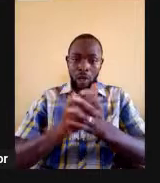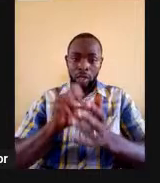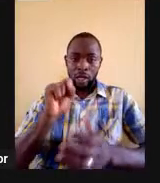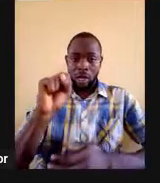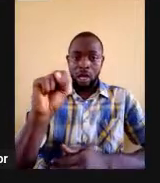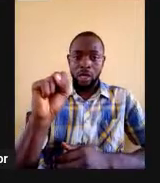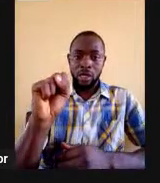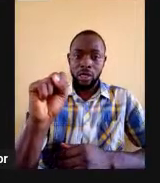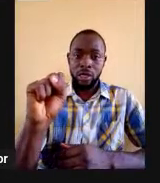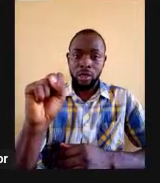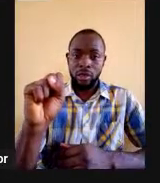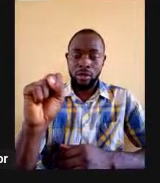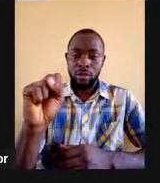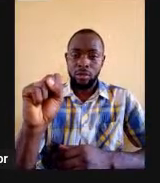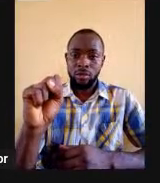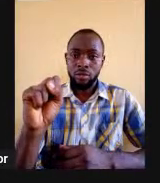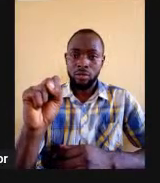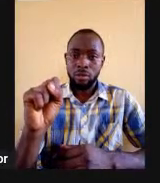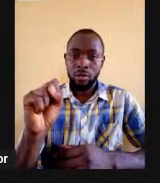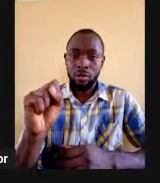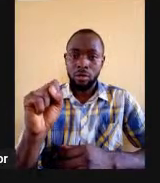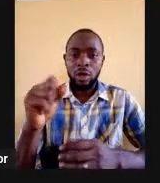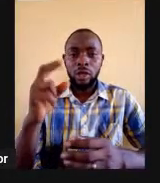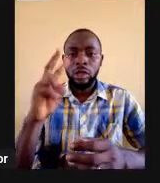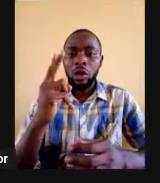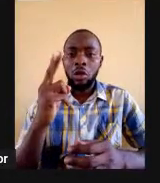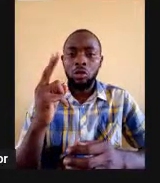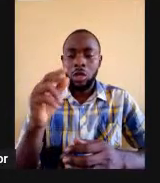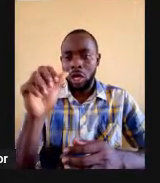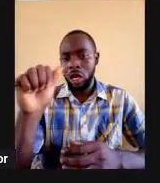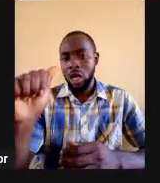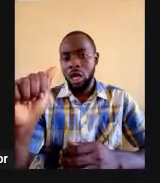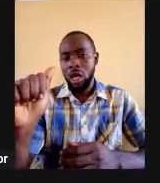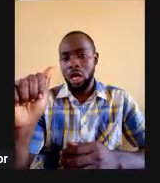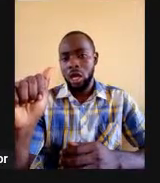S. So the second letter is A.